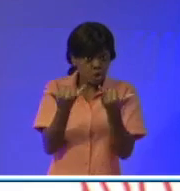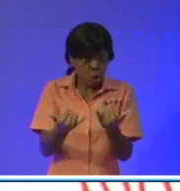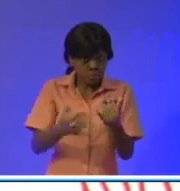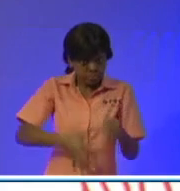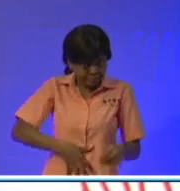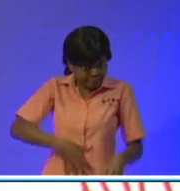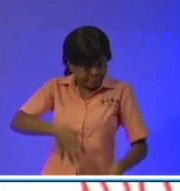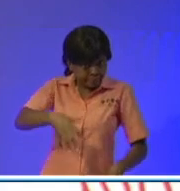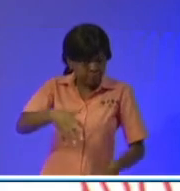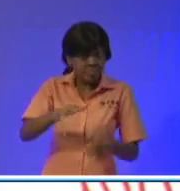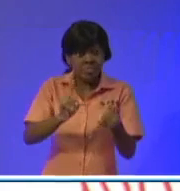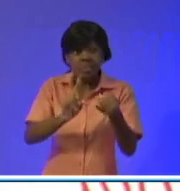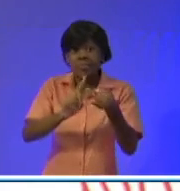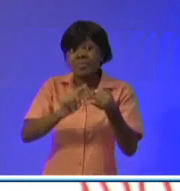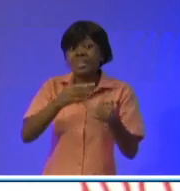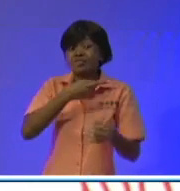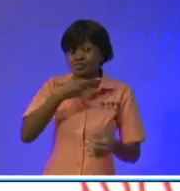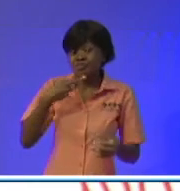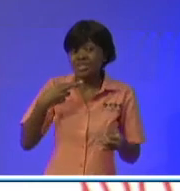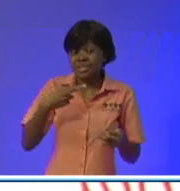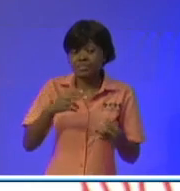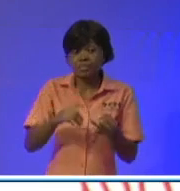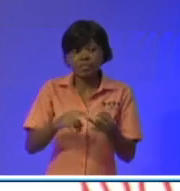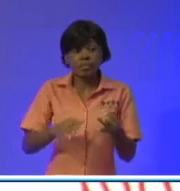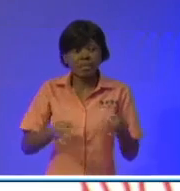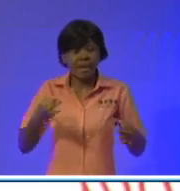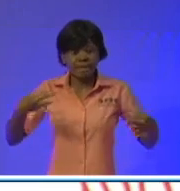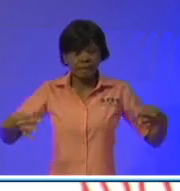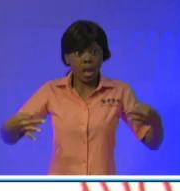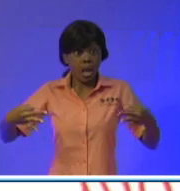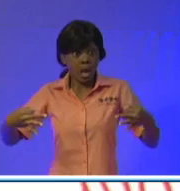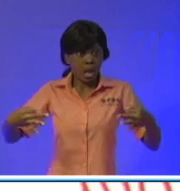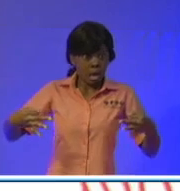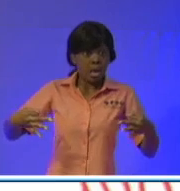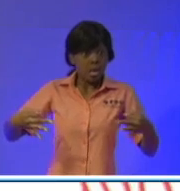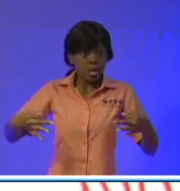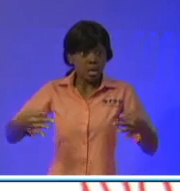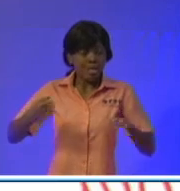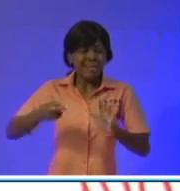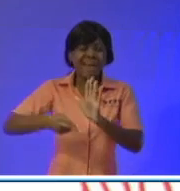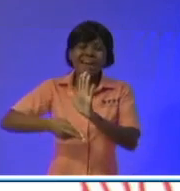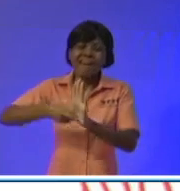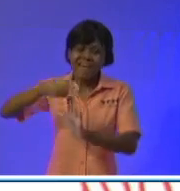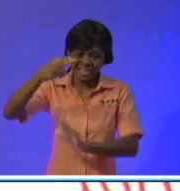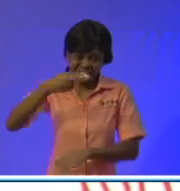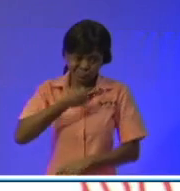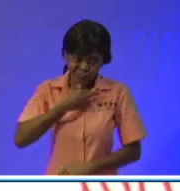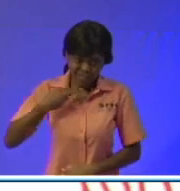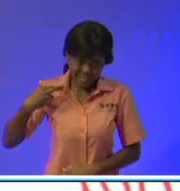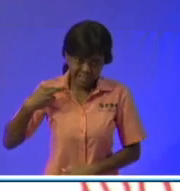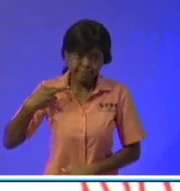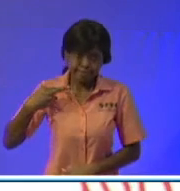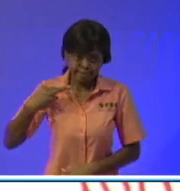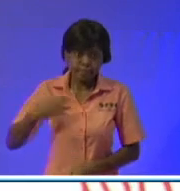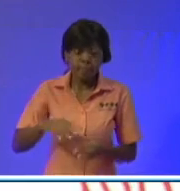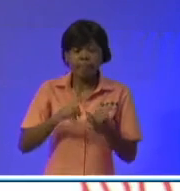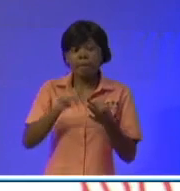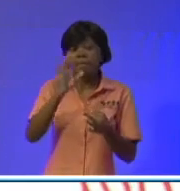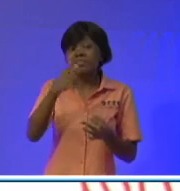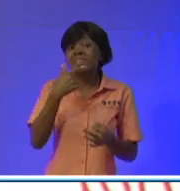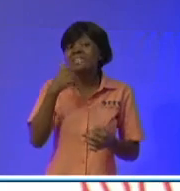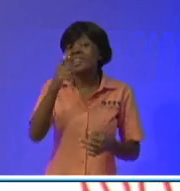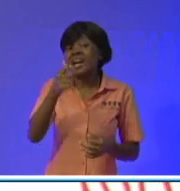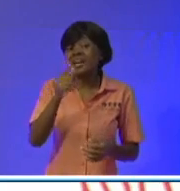chronic diseases, these are even higher risk pregnant women. I have also some sad news to also say, just in